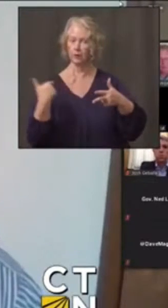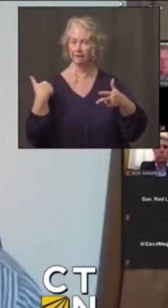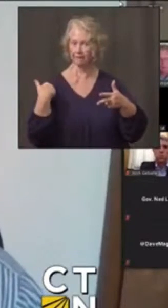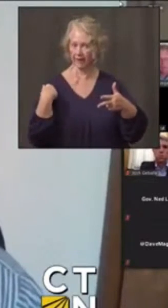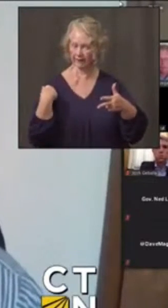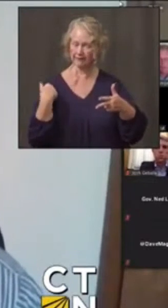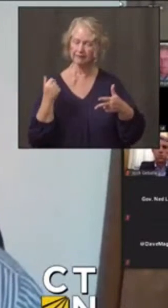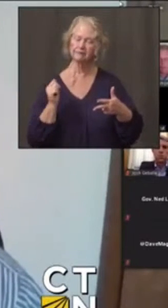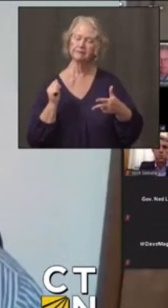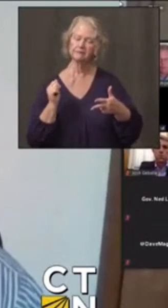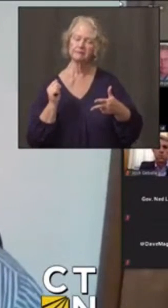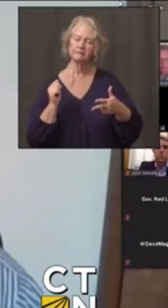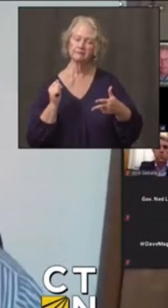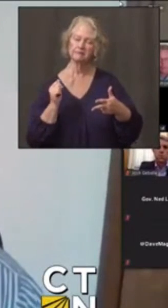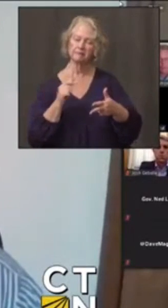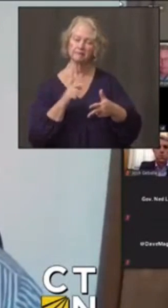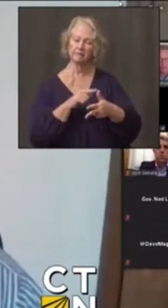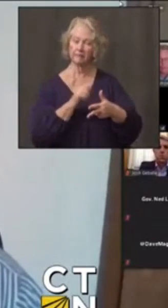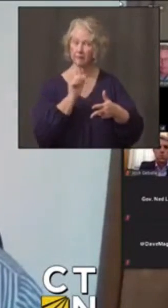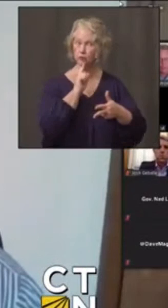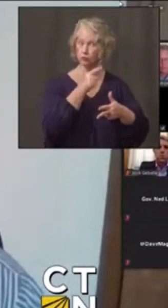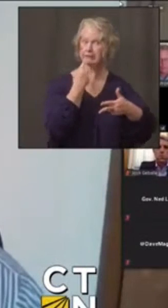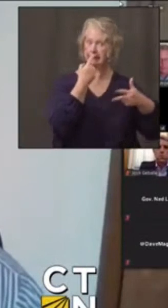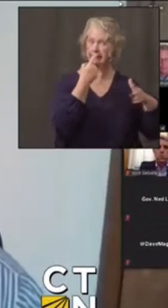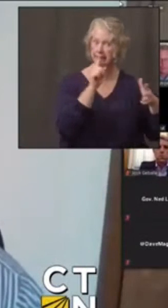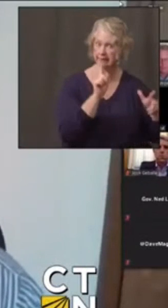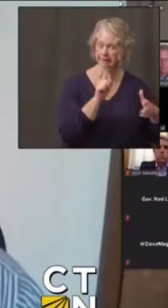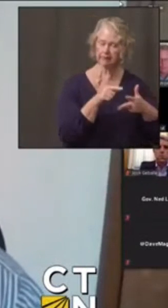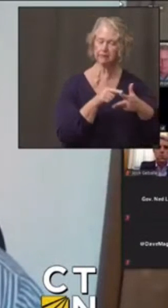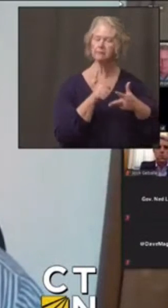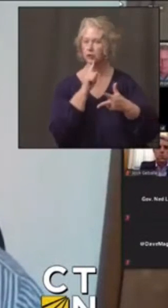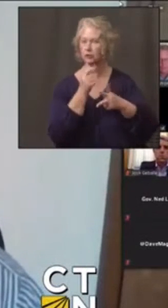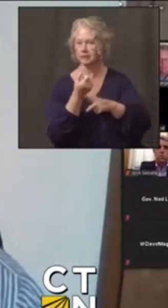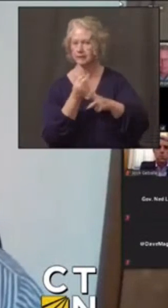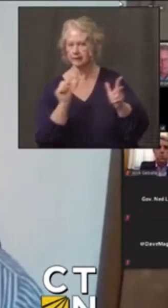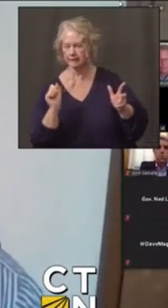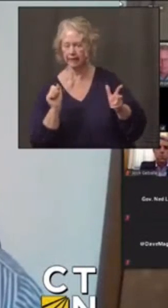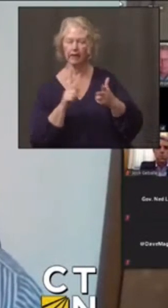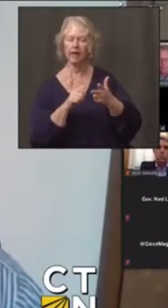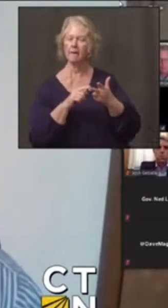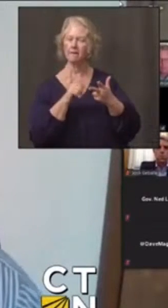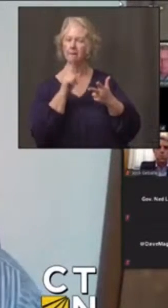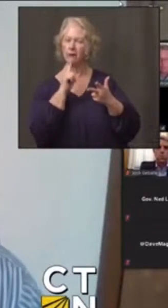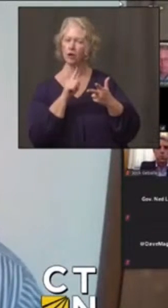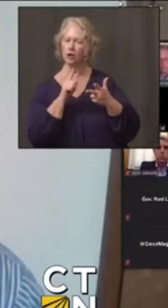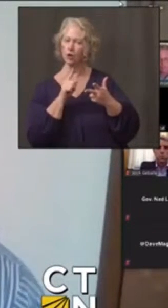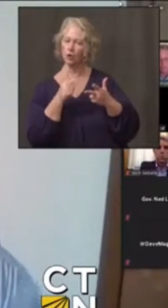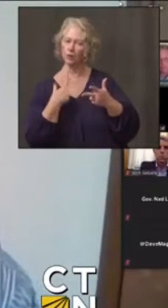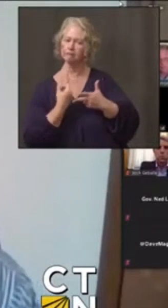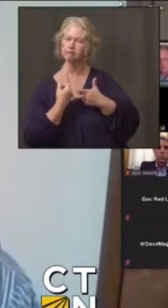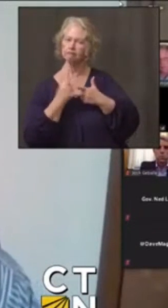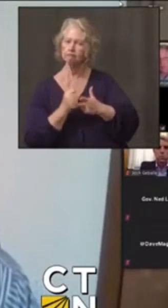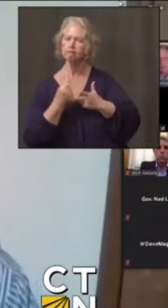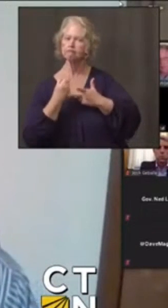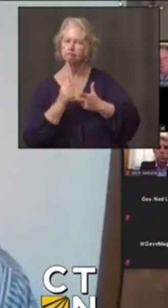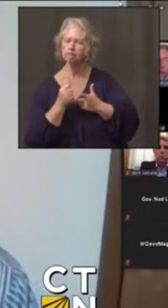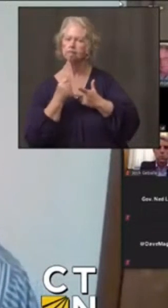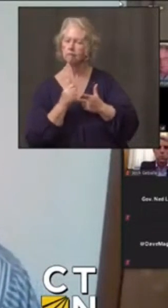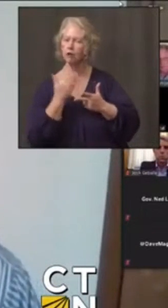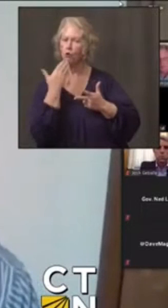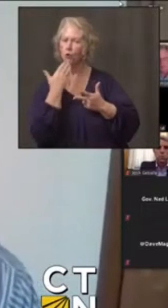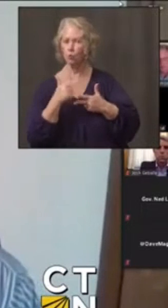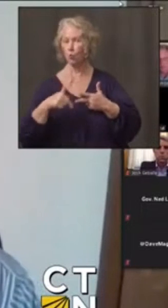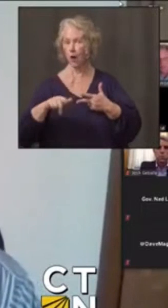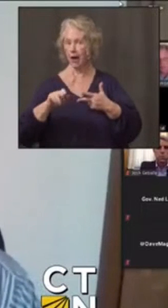and it's efficacy, safety, and then it's continuous manufacturing with quality.